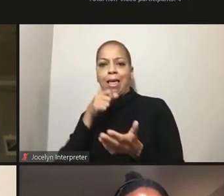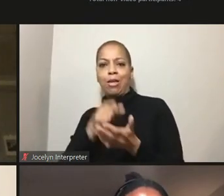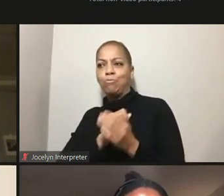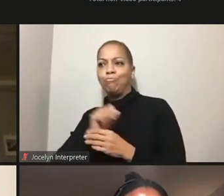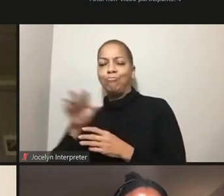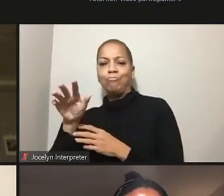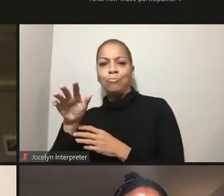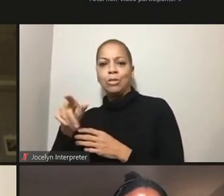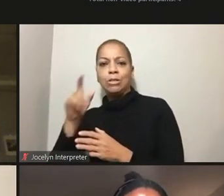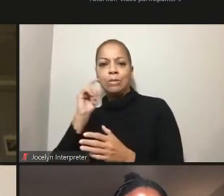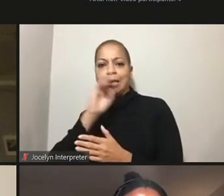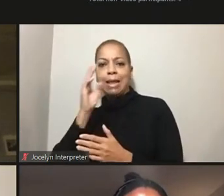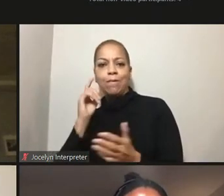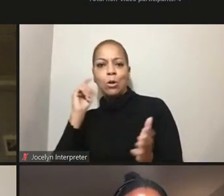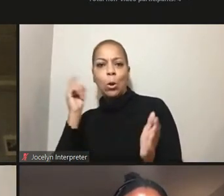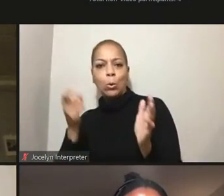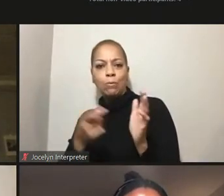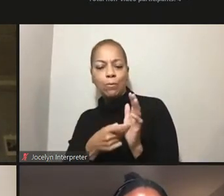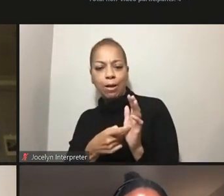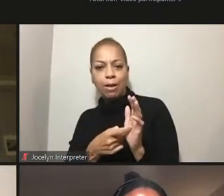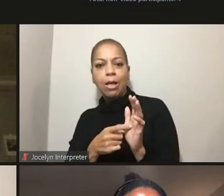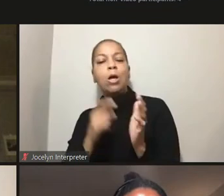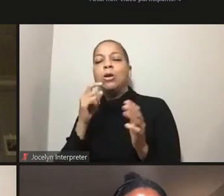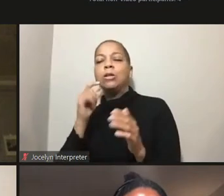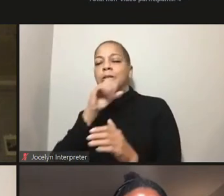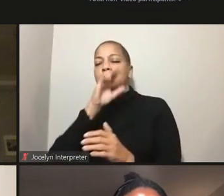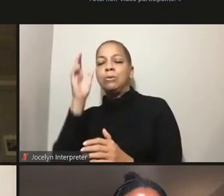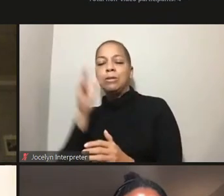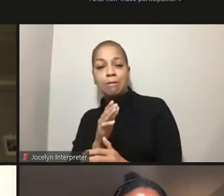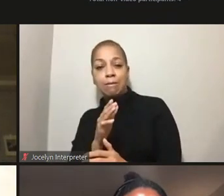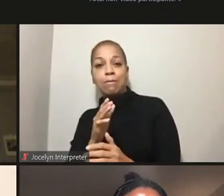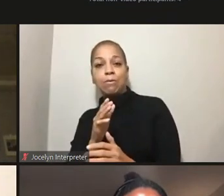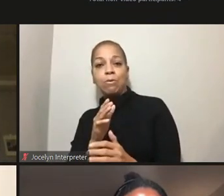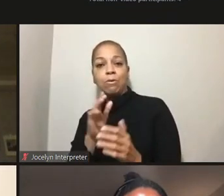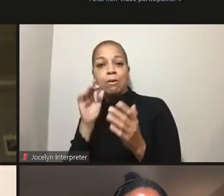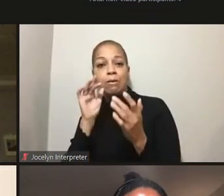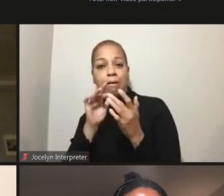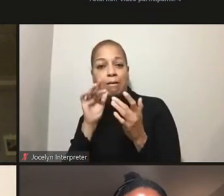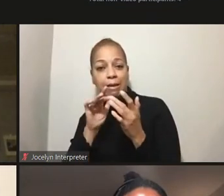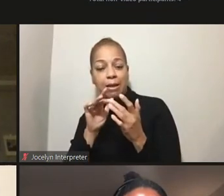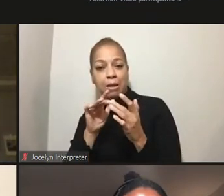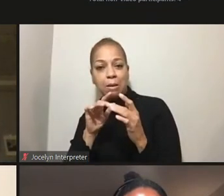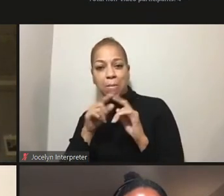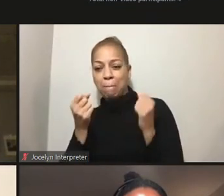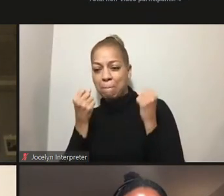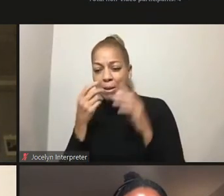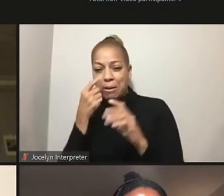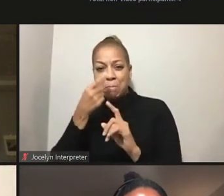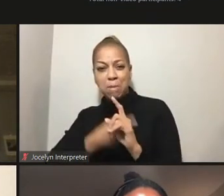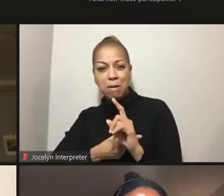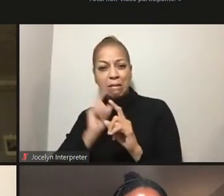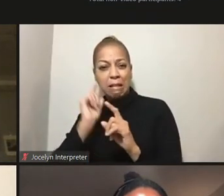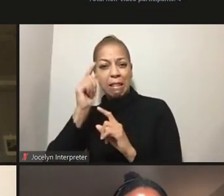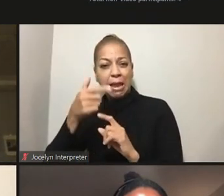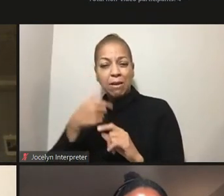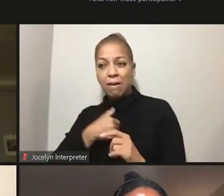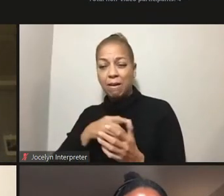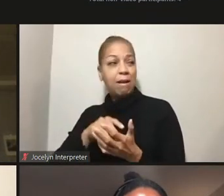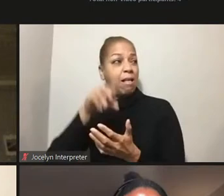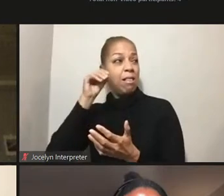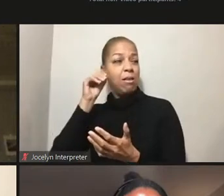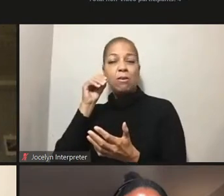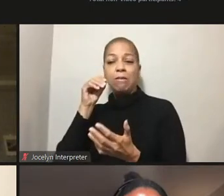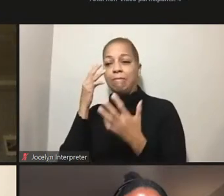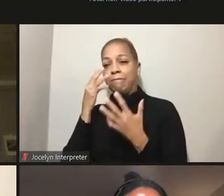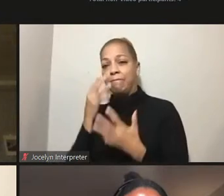And so it was months after its cancellation that I even learned,